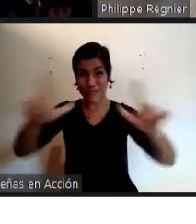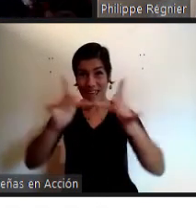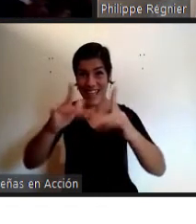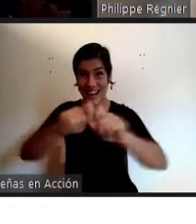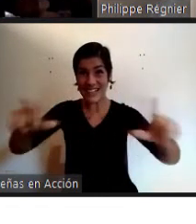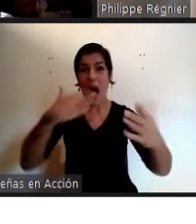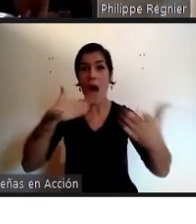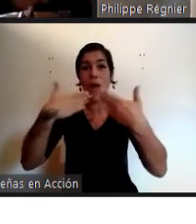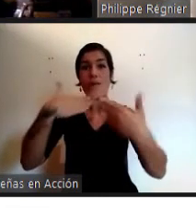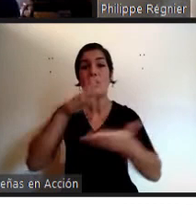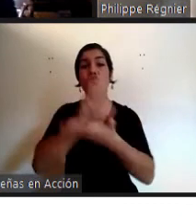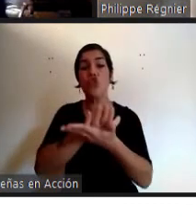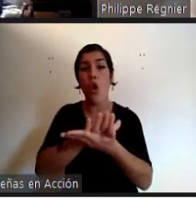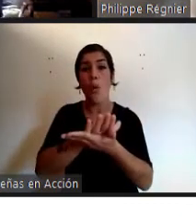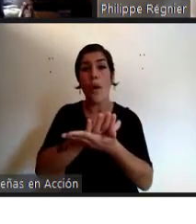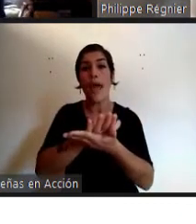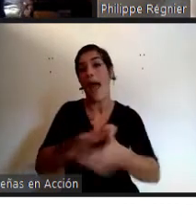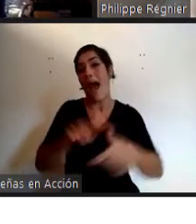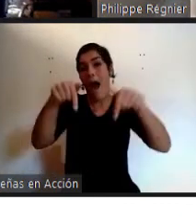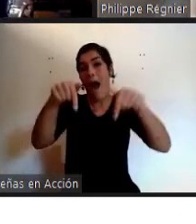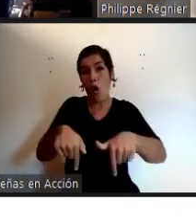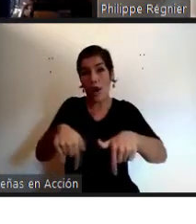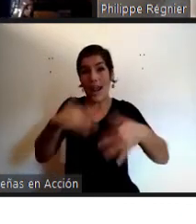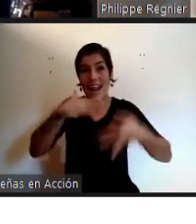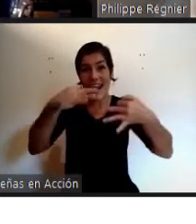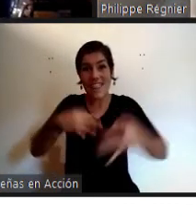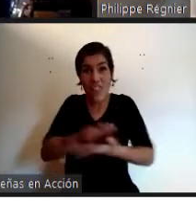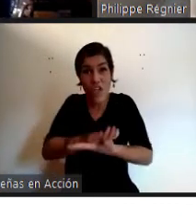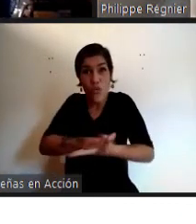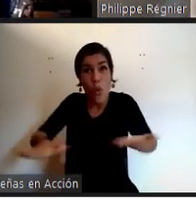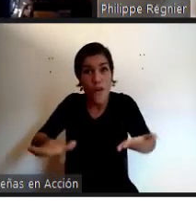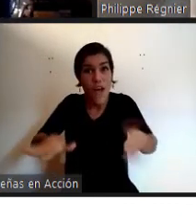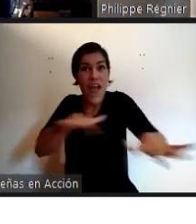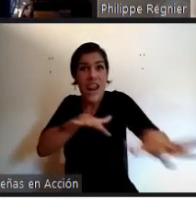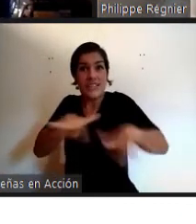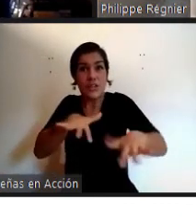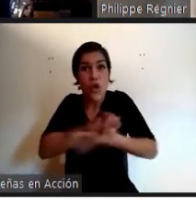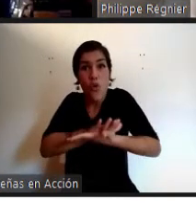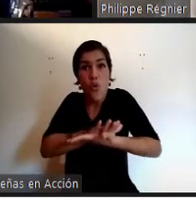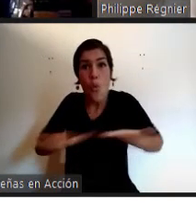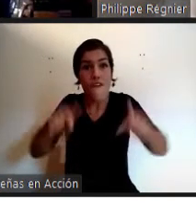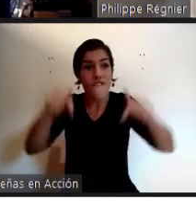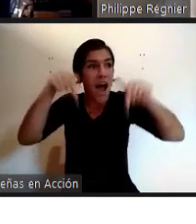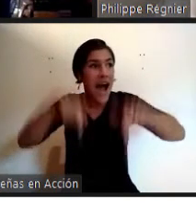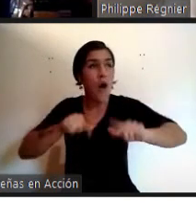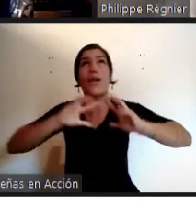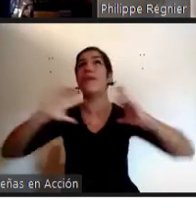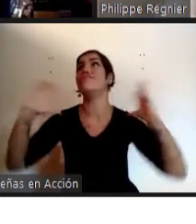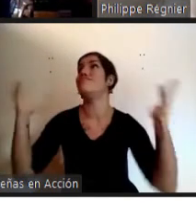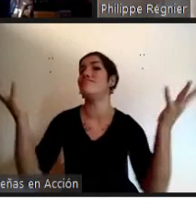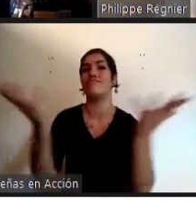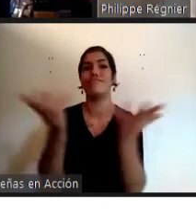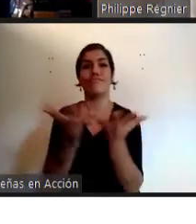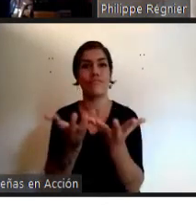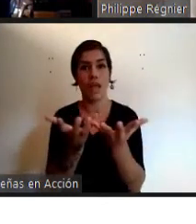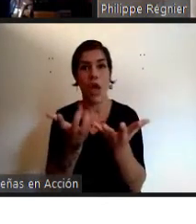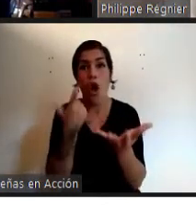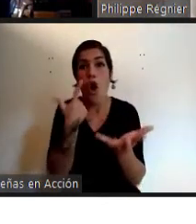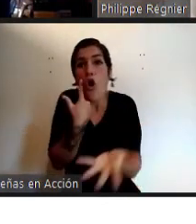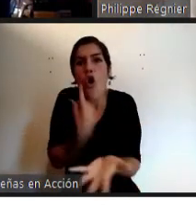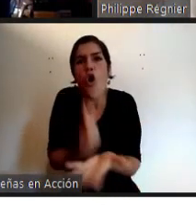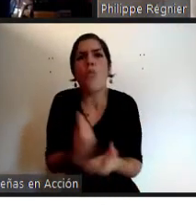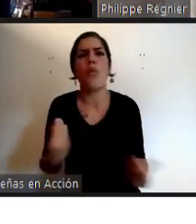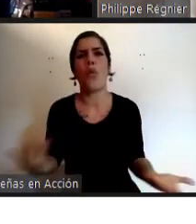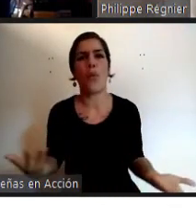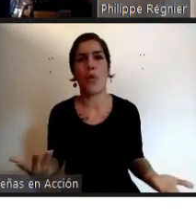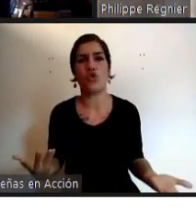how this new condition we are forced to live in modifies our perception of